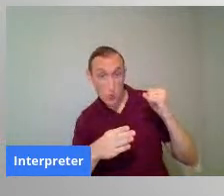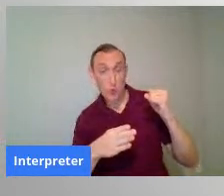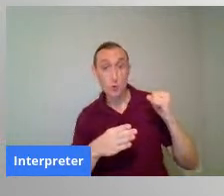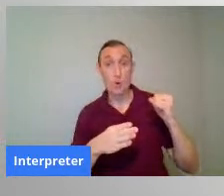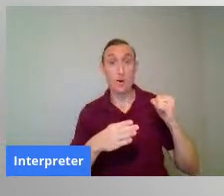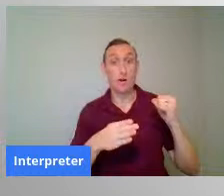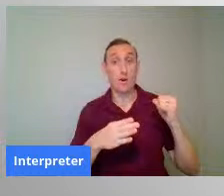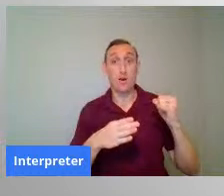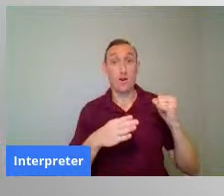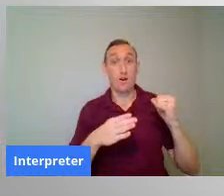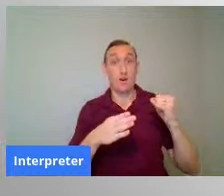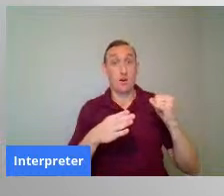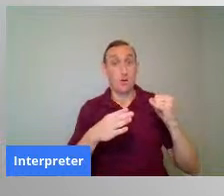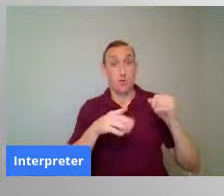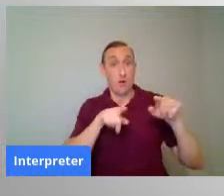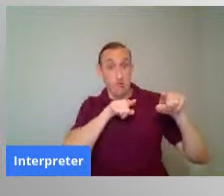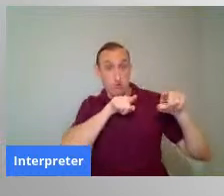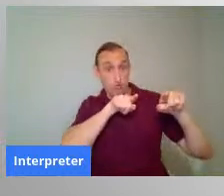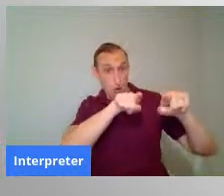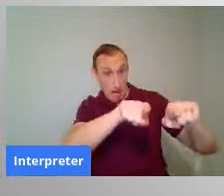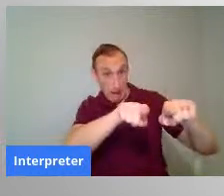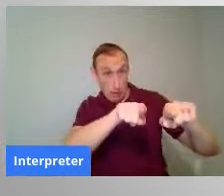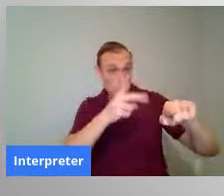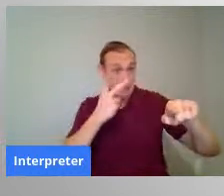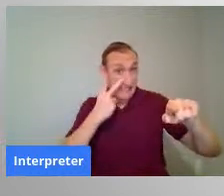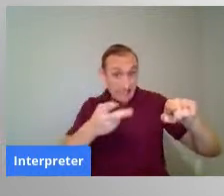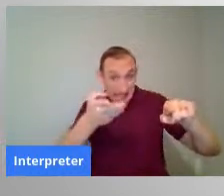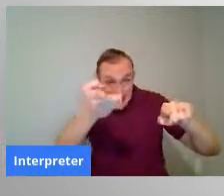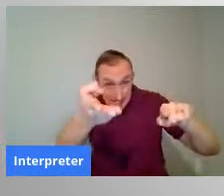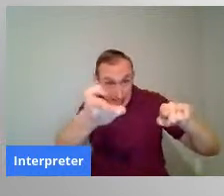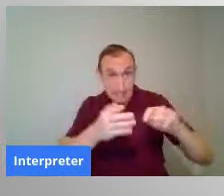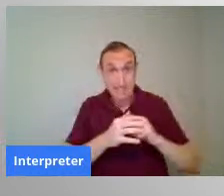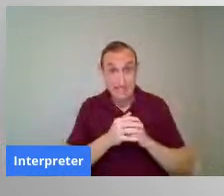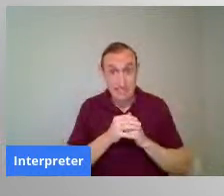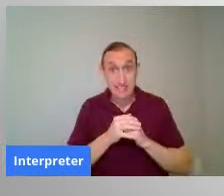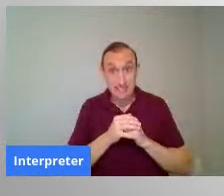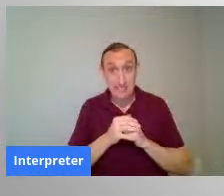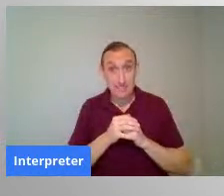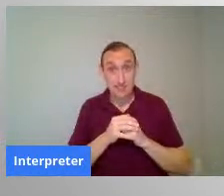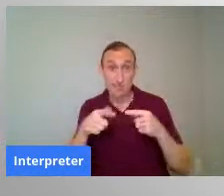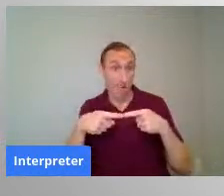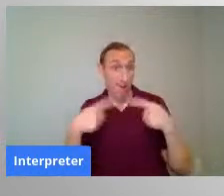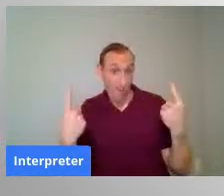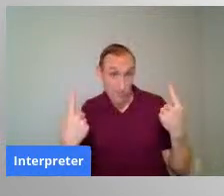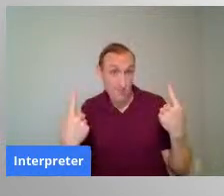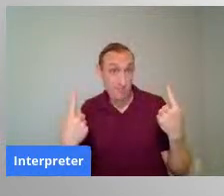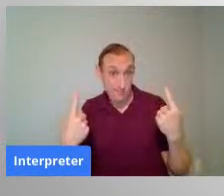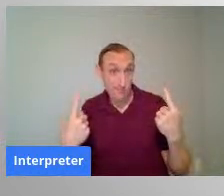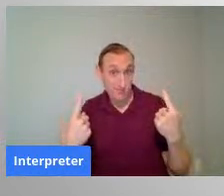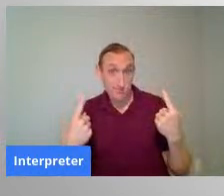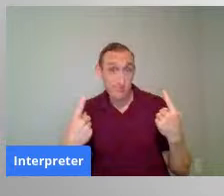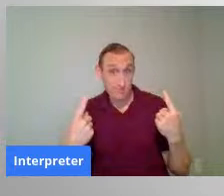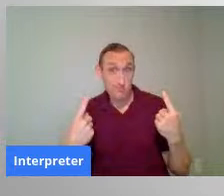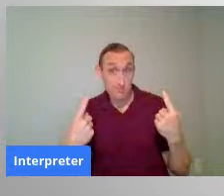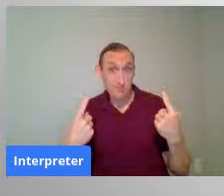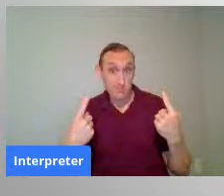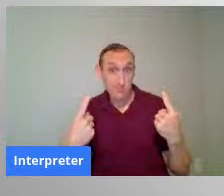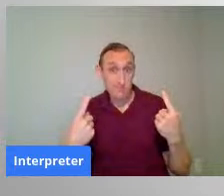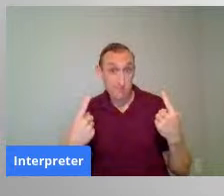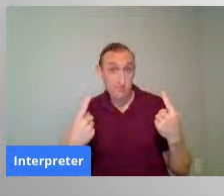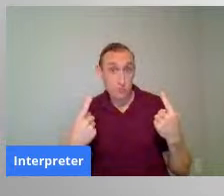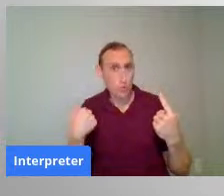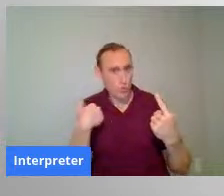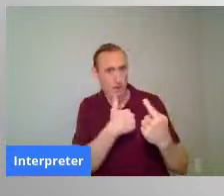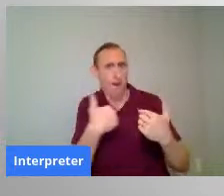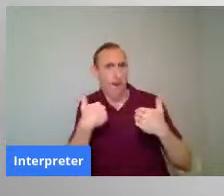And so just the trends that we're seeing is just the opposite. Like I said, we do have some